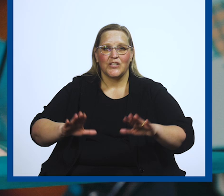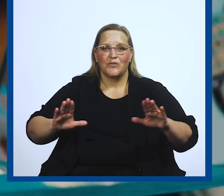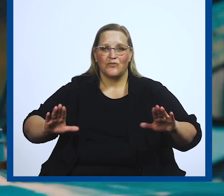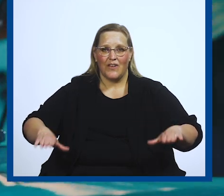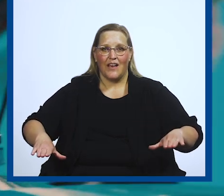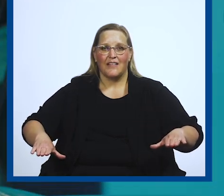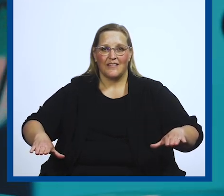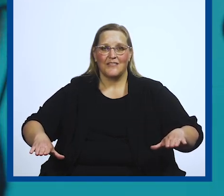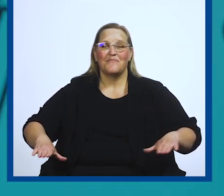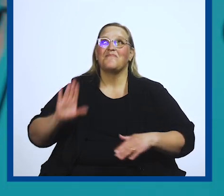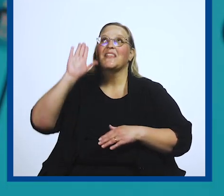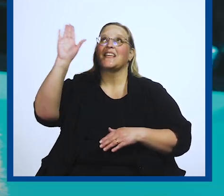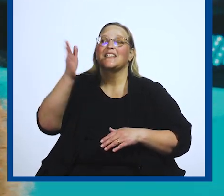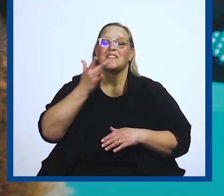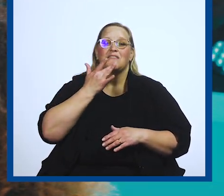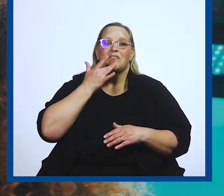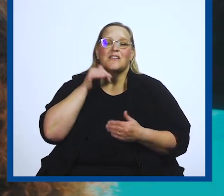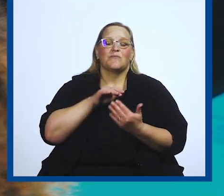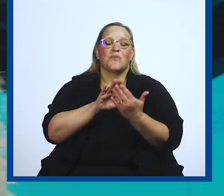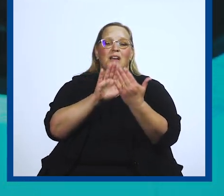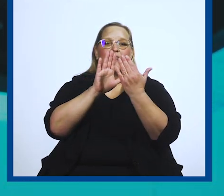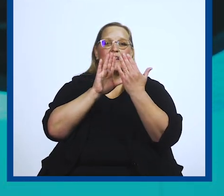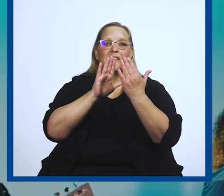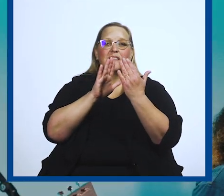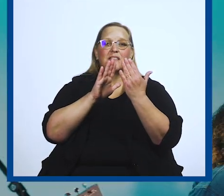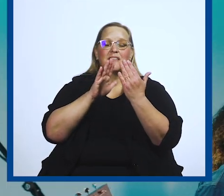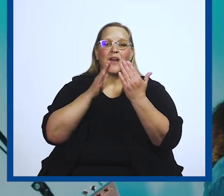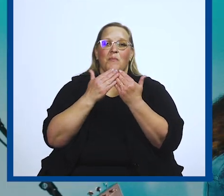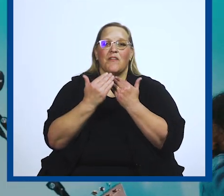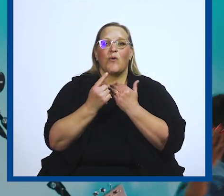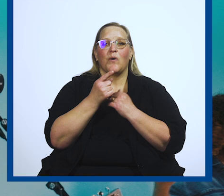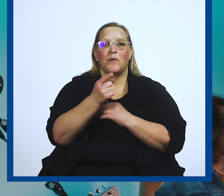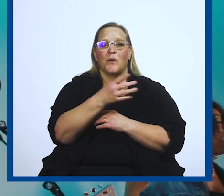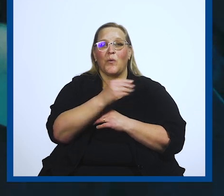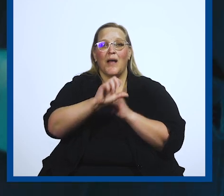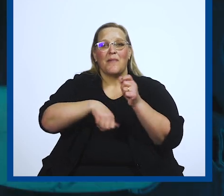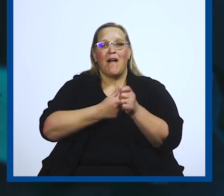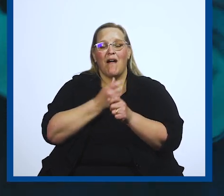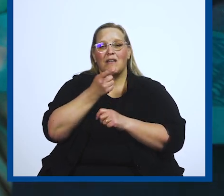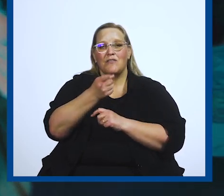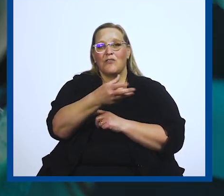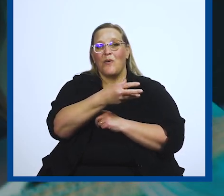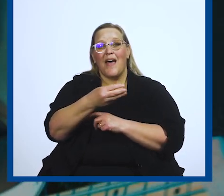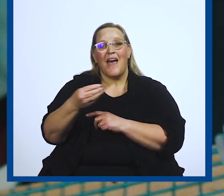their children. May his presence go before you and behind you